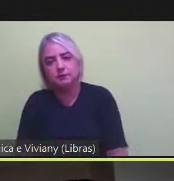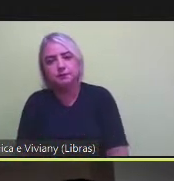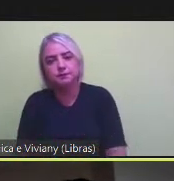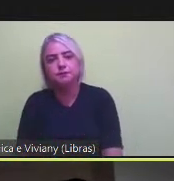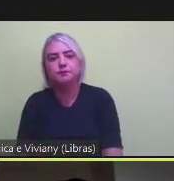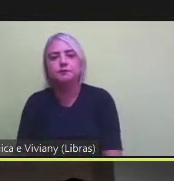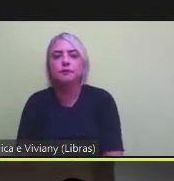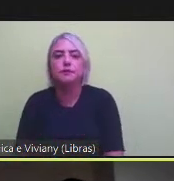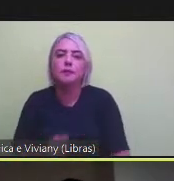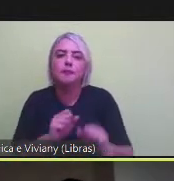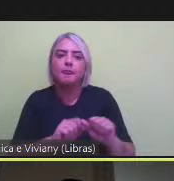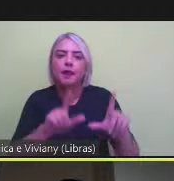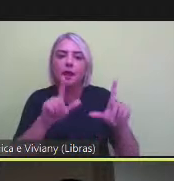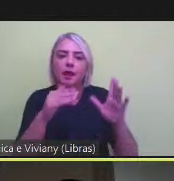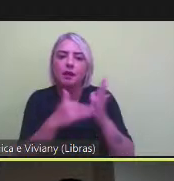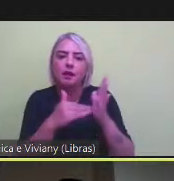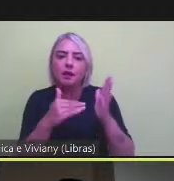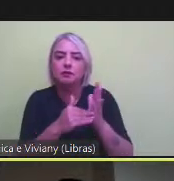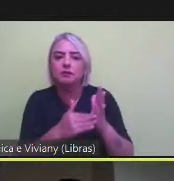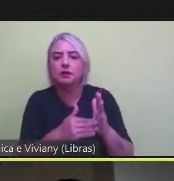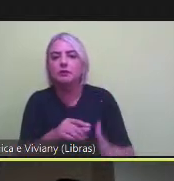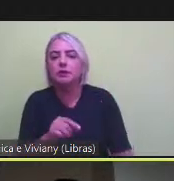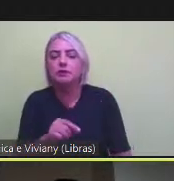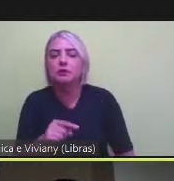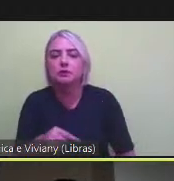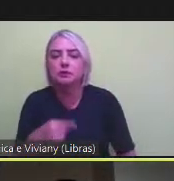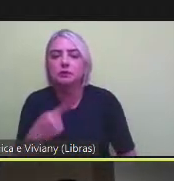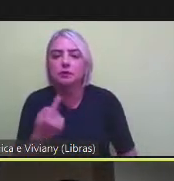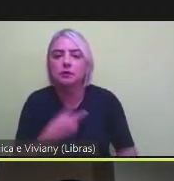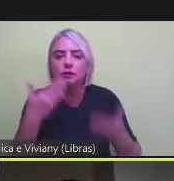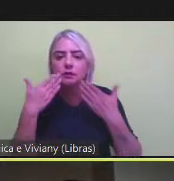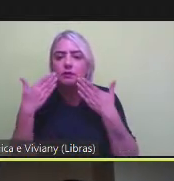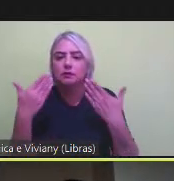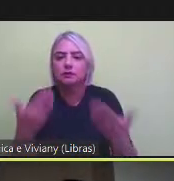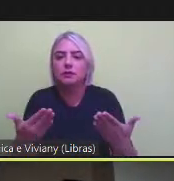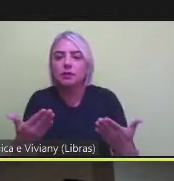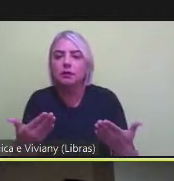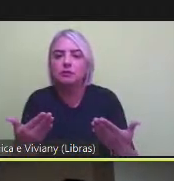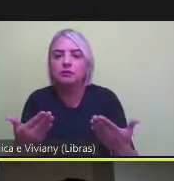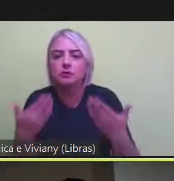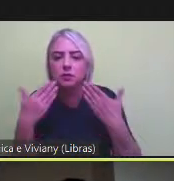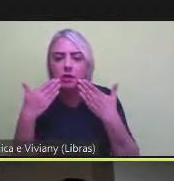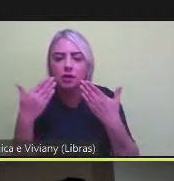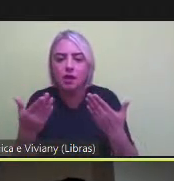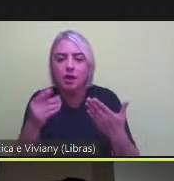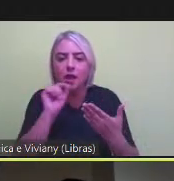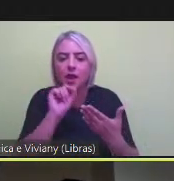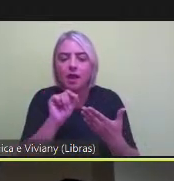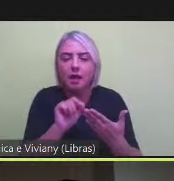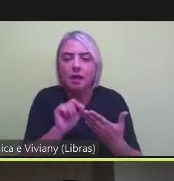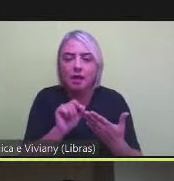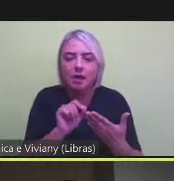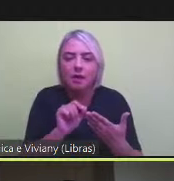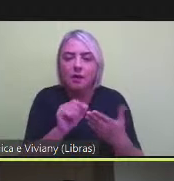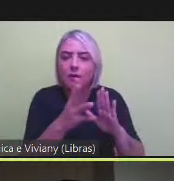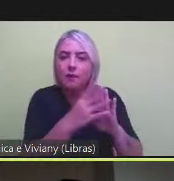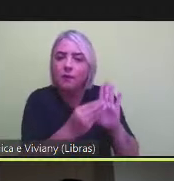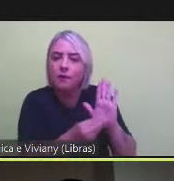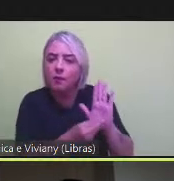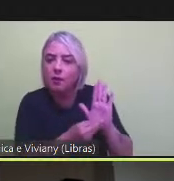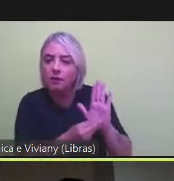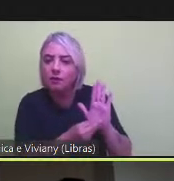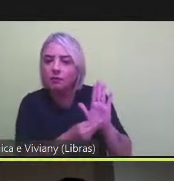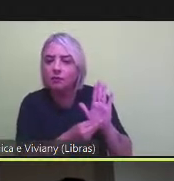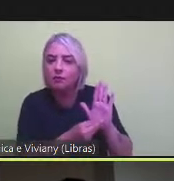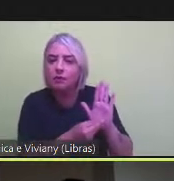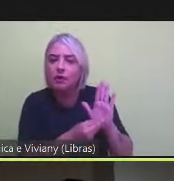healthcare. This is the last slide that I have to present. This will be